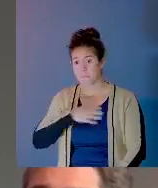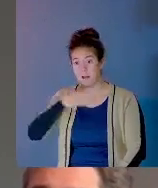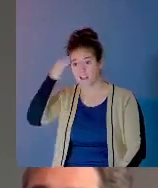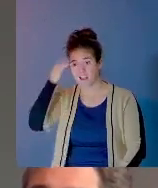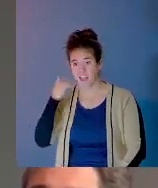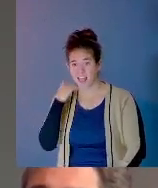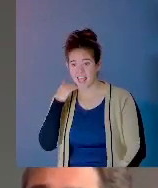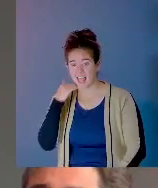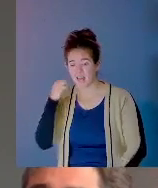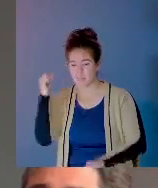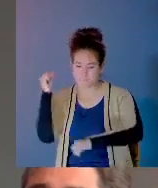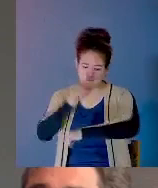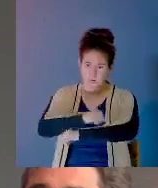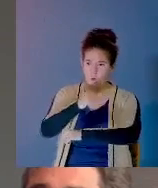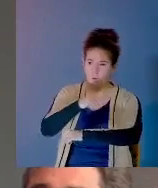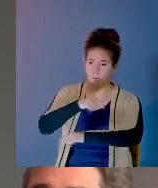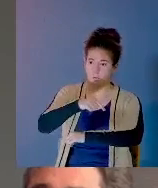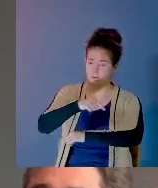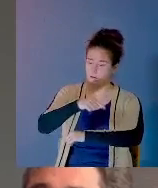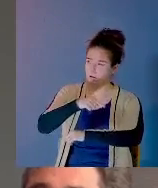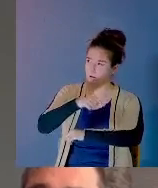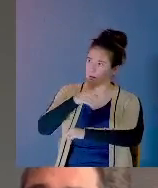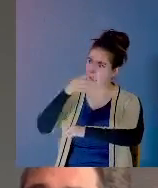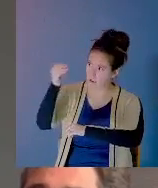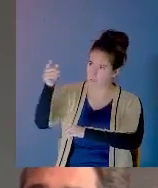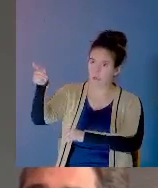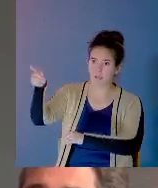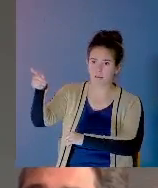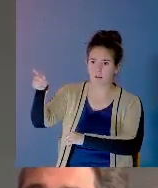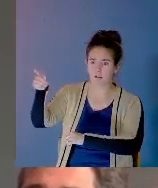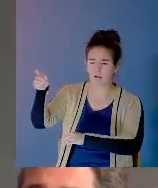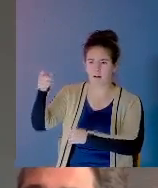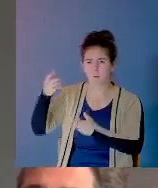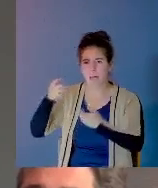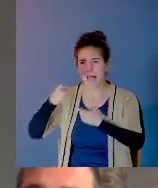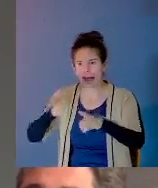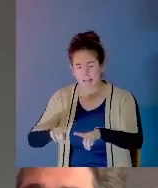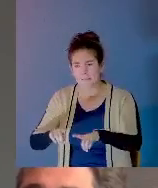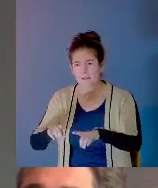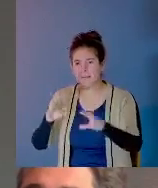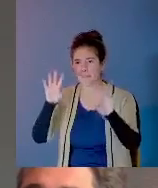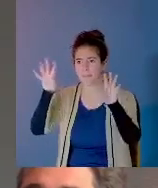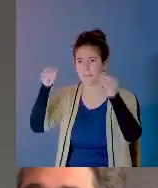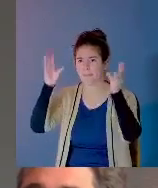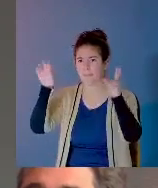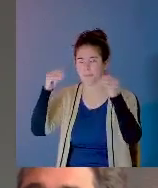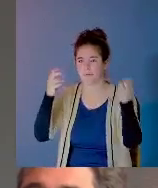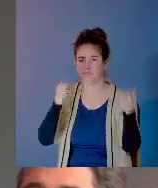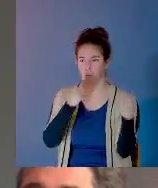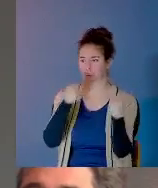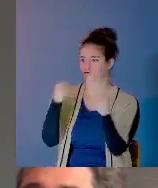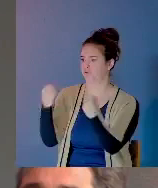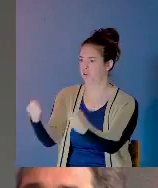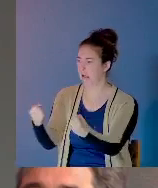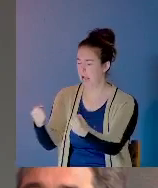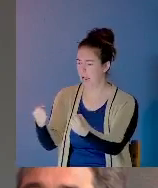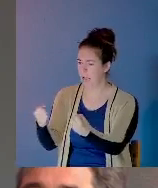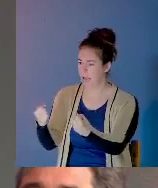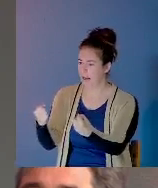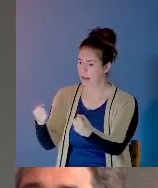there, and the ambulance came and got me. You know, woke up with a bloody pillow and all